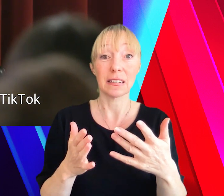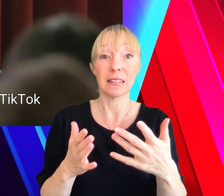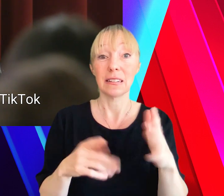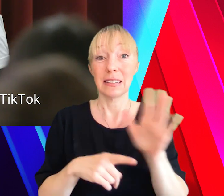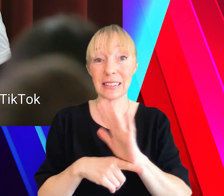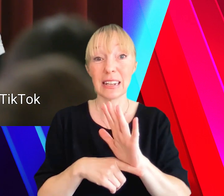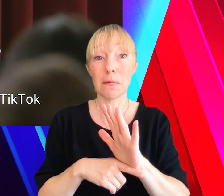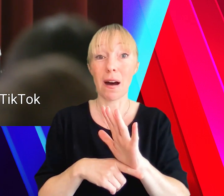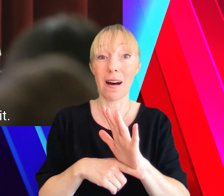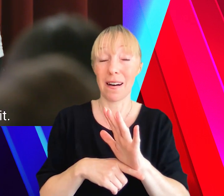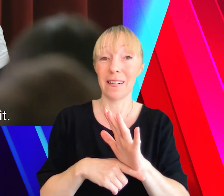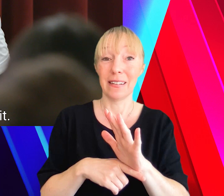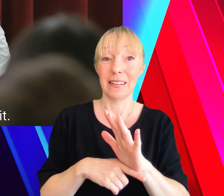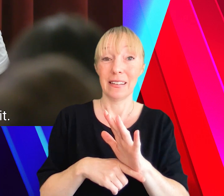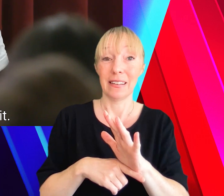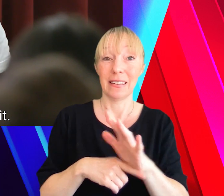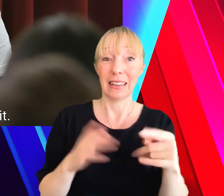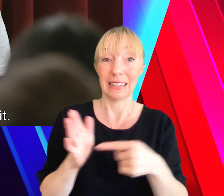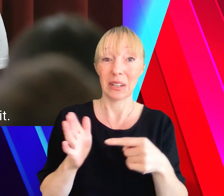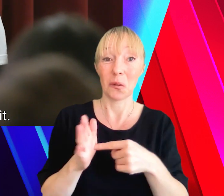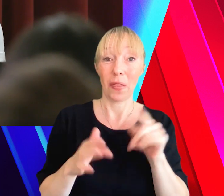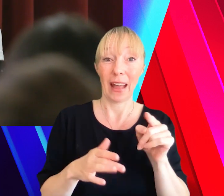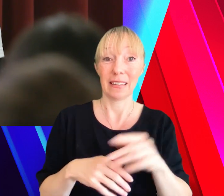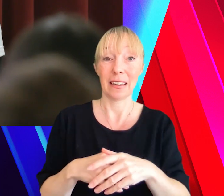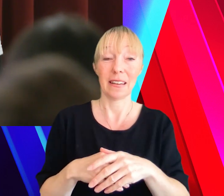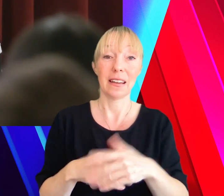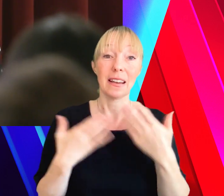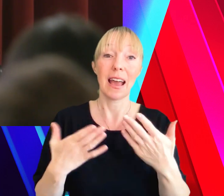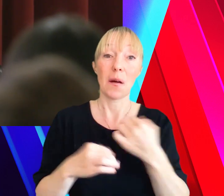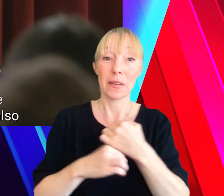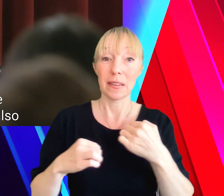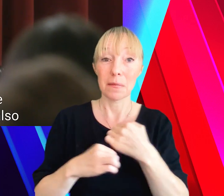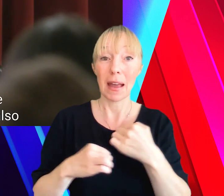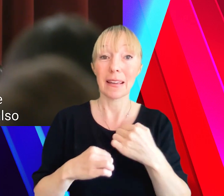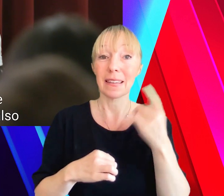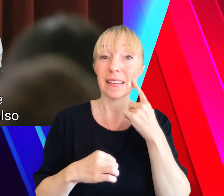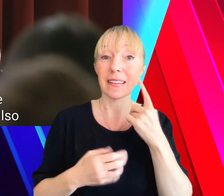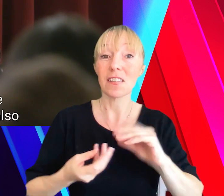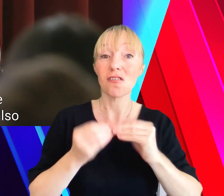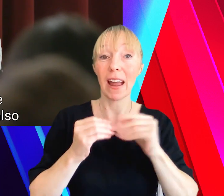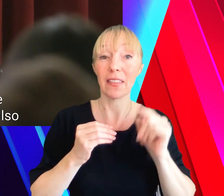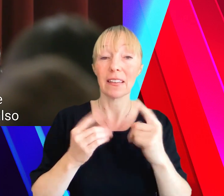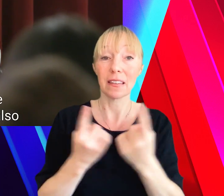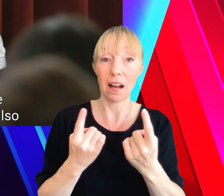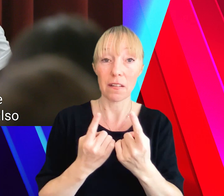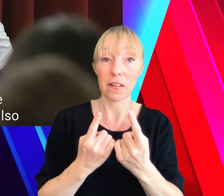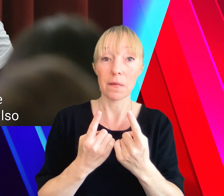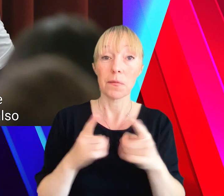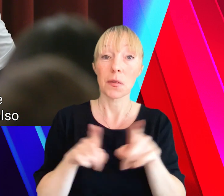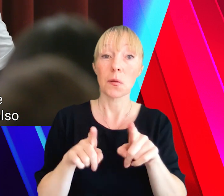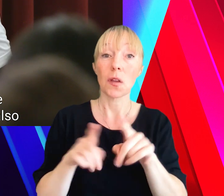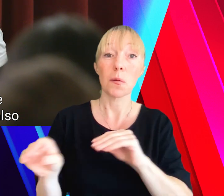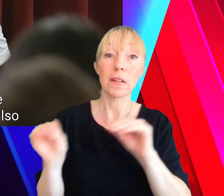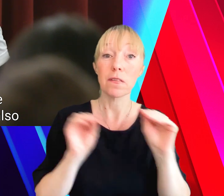be the next cinema, like death to cinema venues, TikTok's going to be it. That we're just having a space now where it's so easy to create all